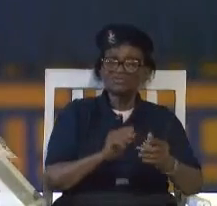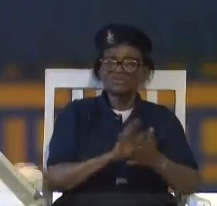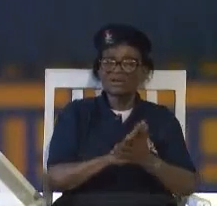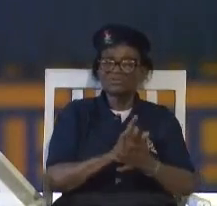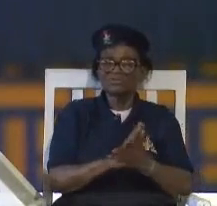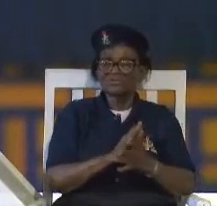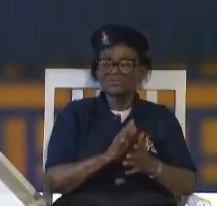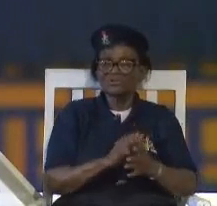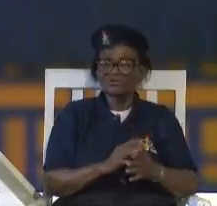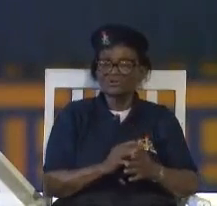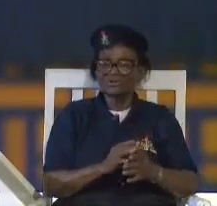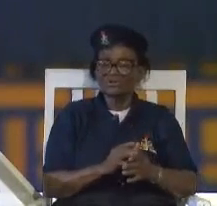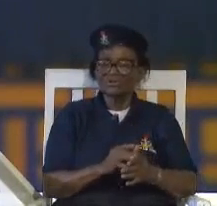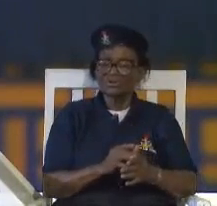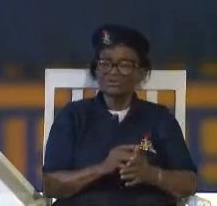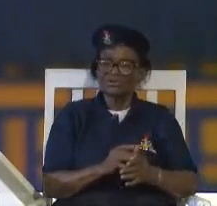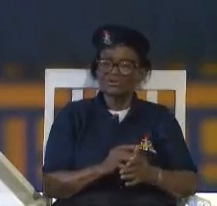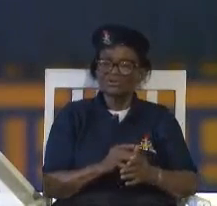just hold on,